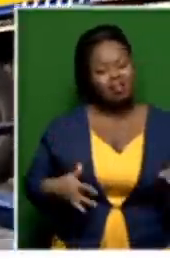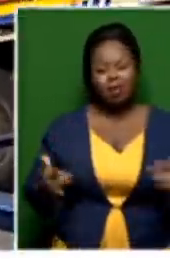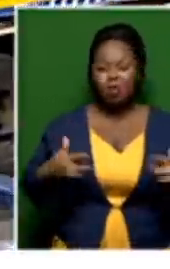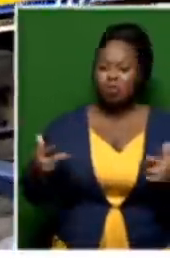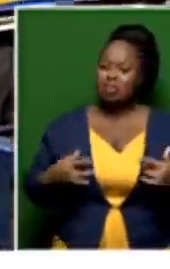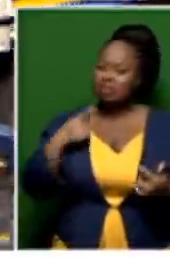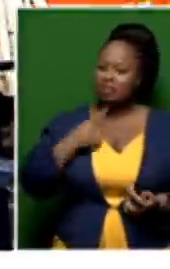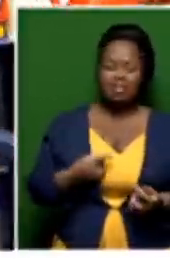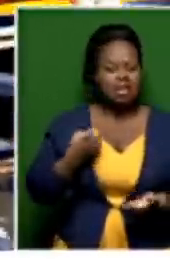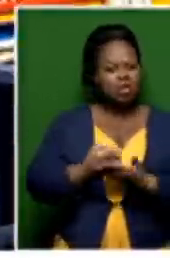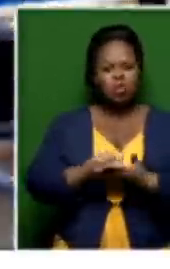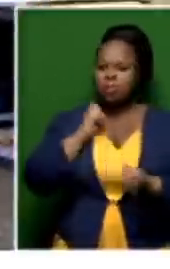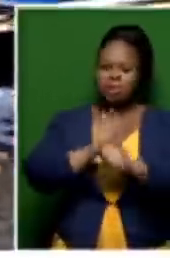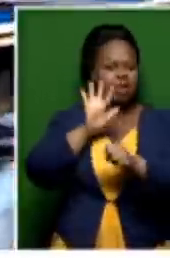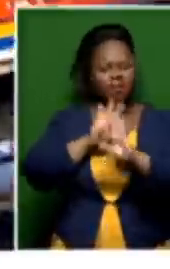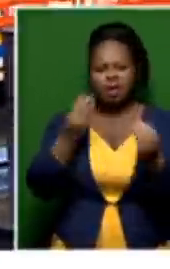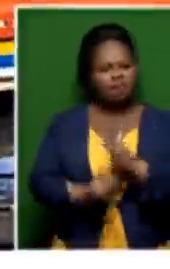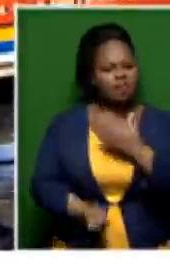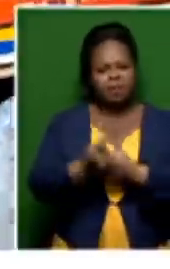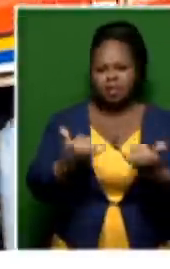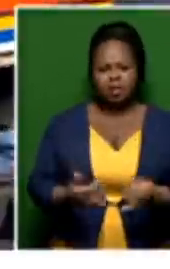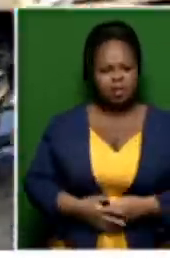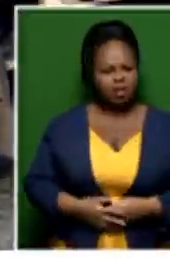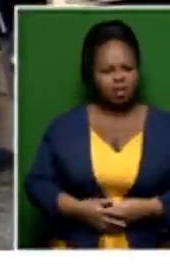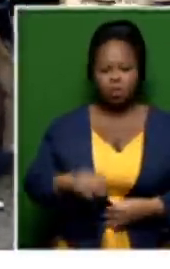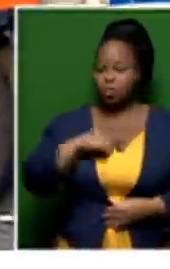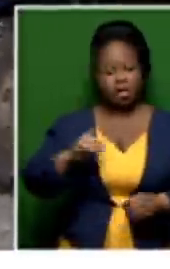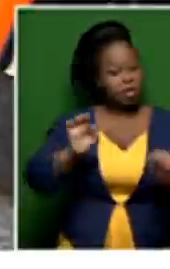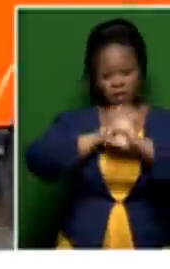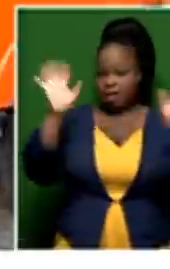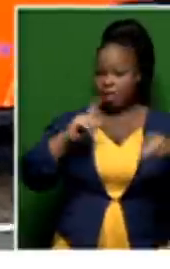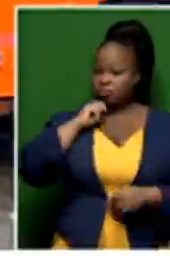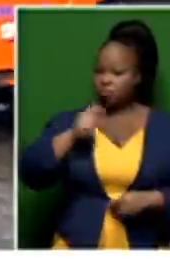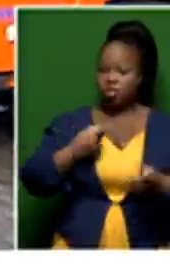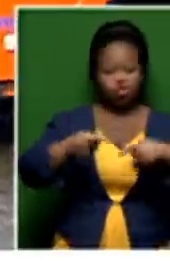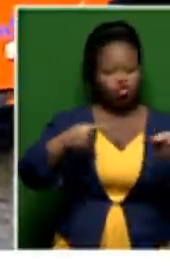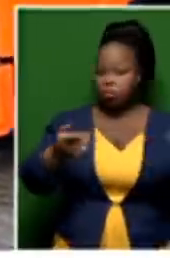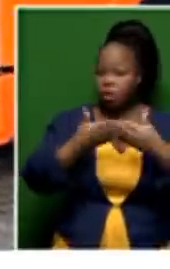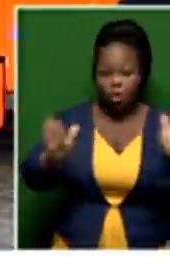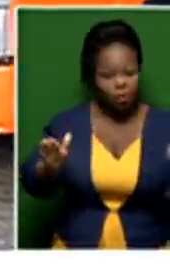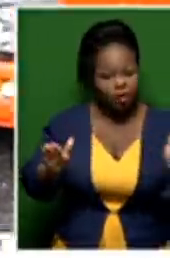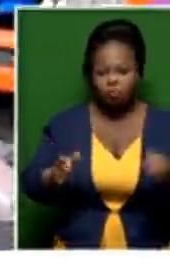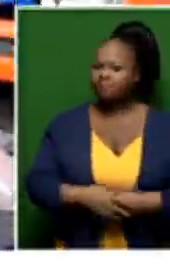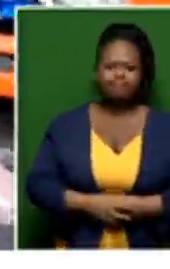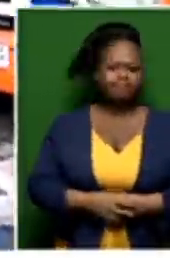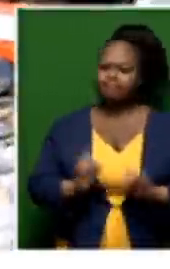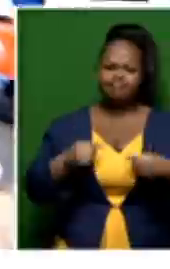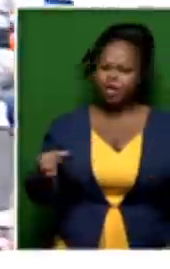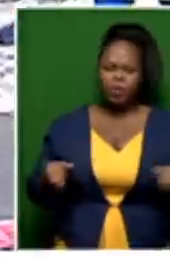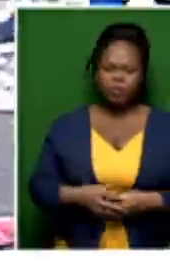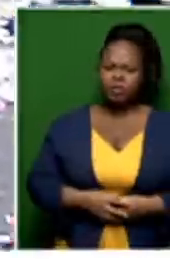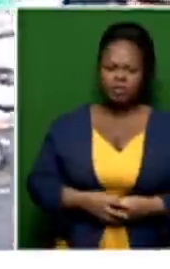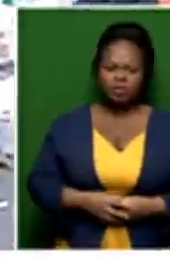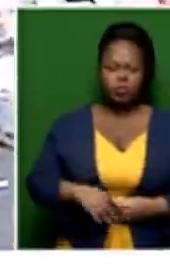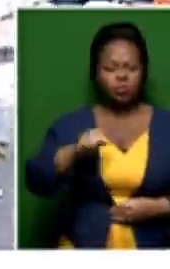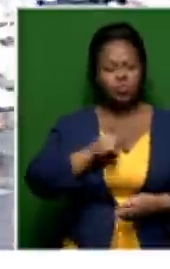about the economic impact of what is taking place, because clearly these shops are not going to be able to open anytime